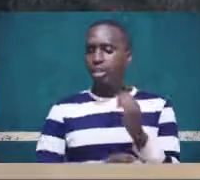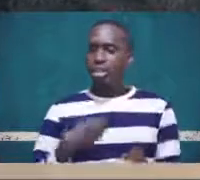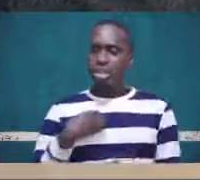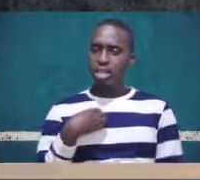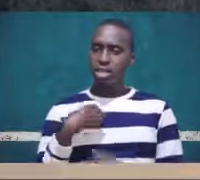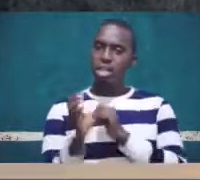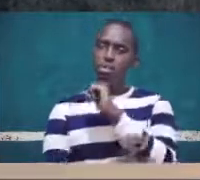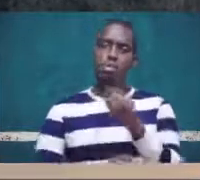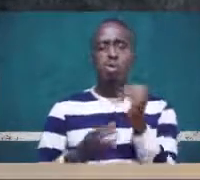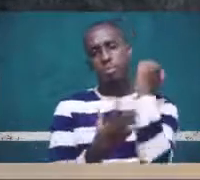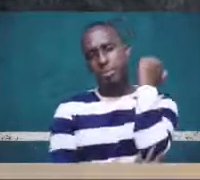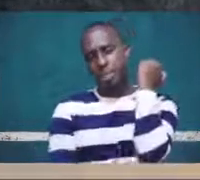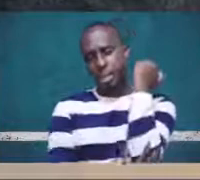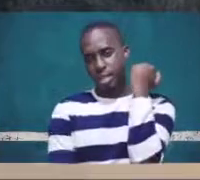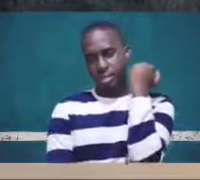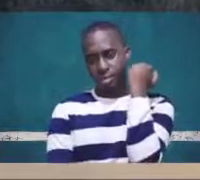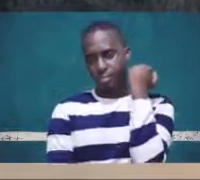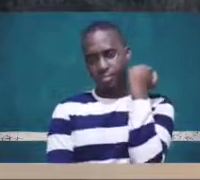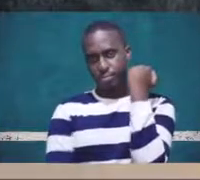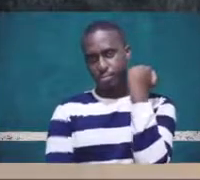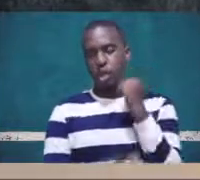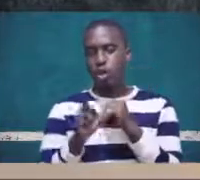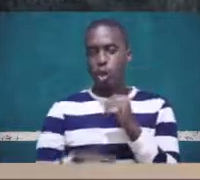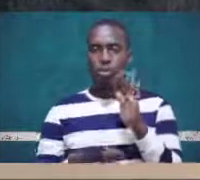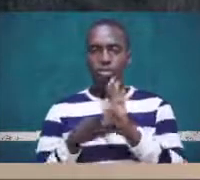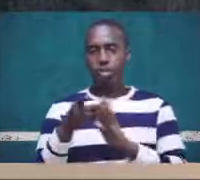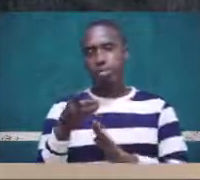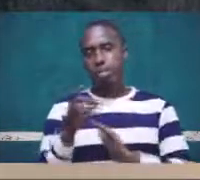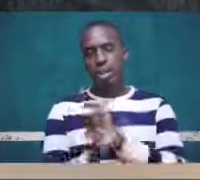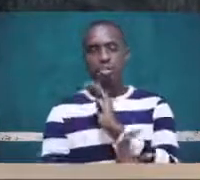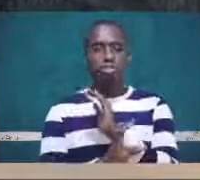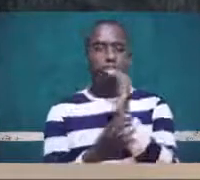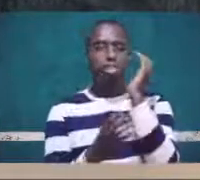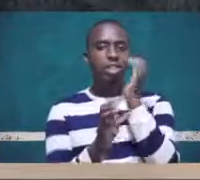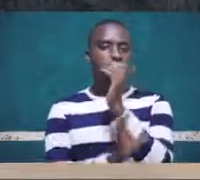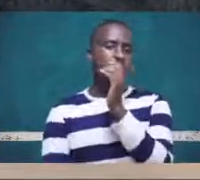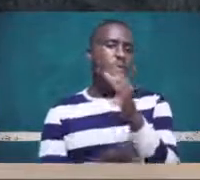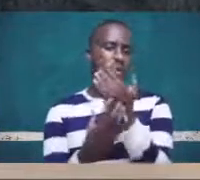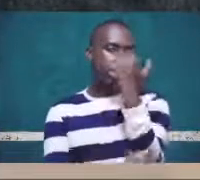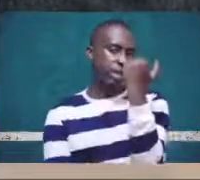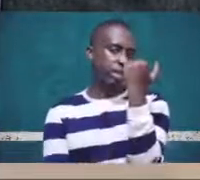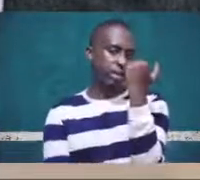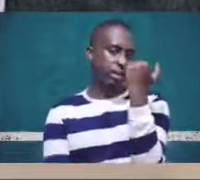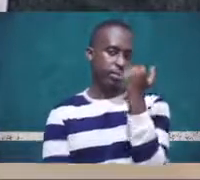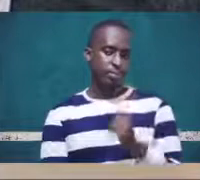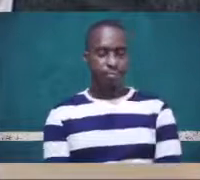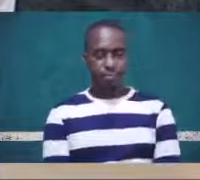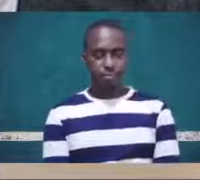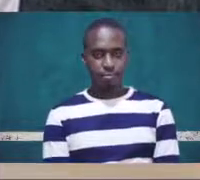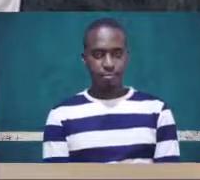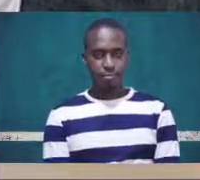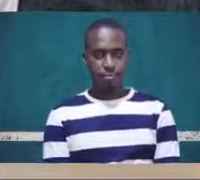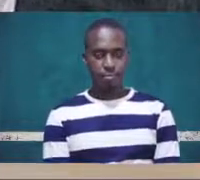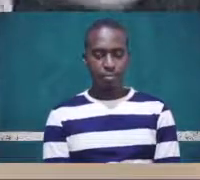are low developing countries. Low developing countries. These are low